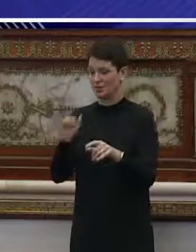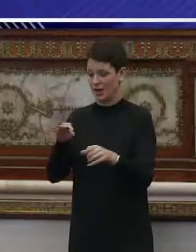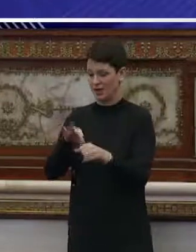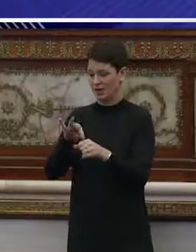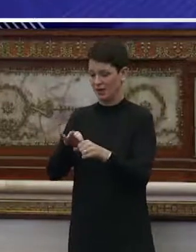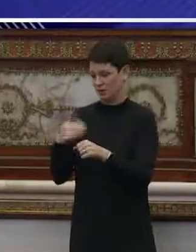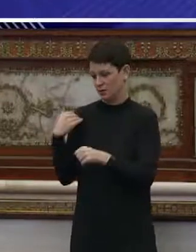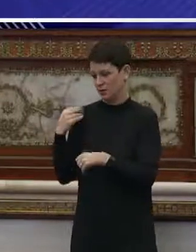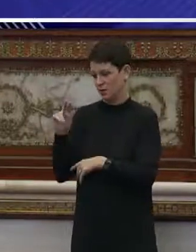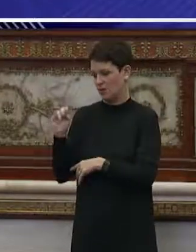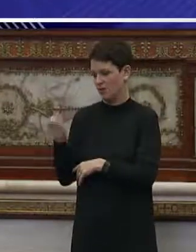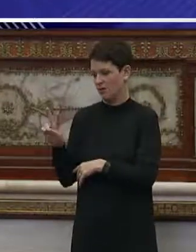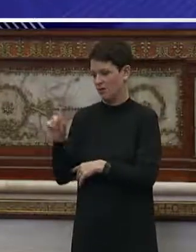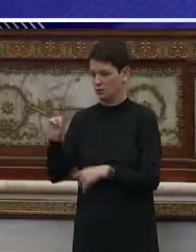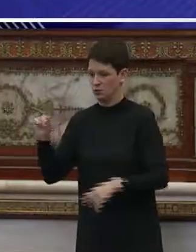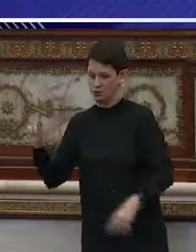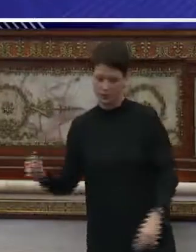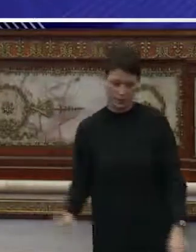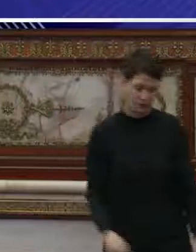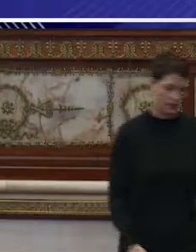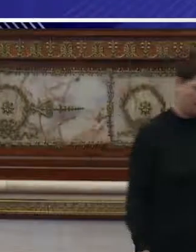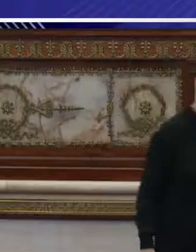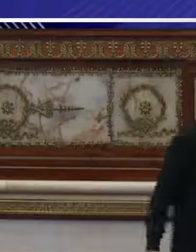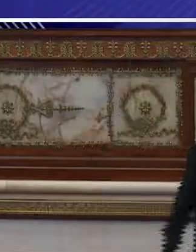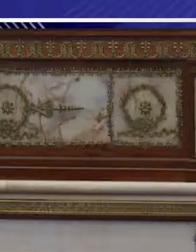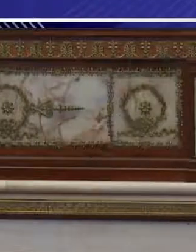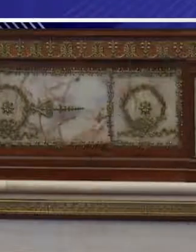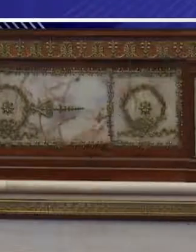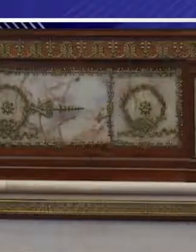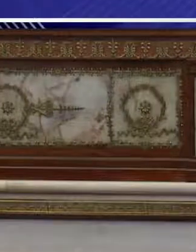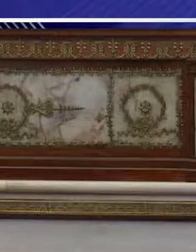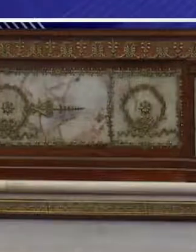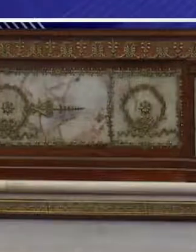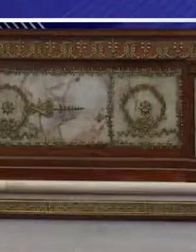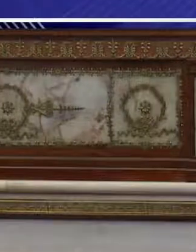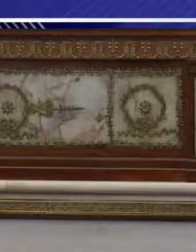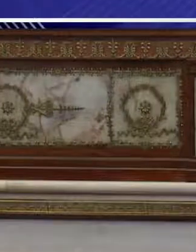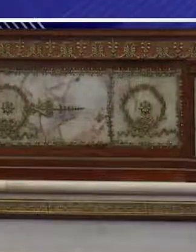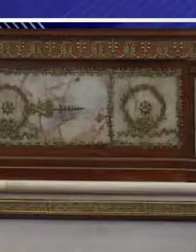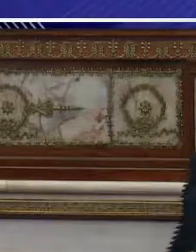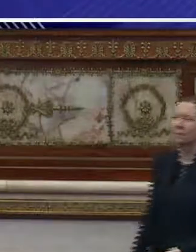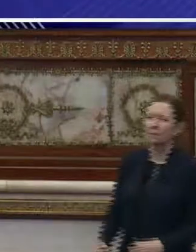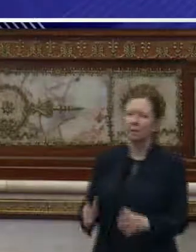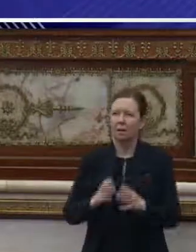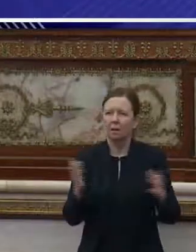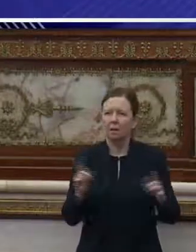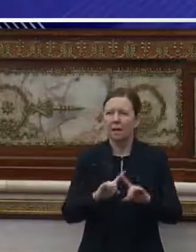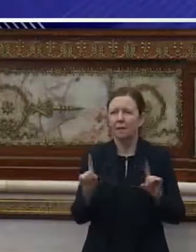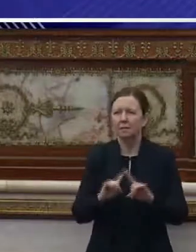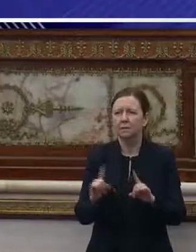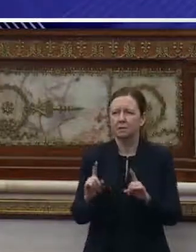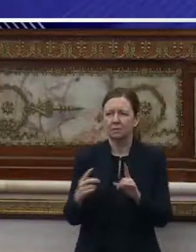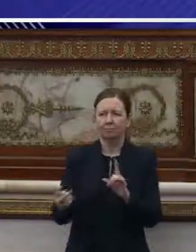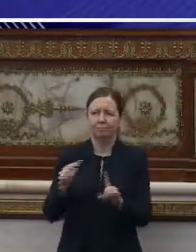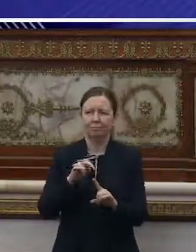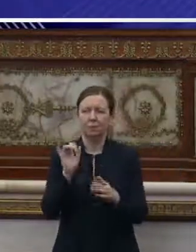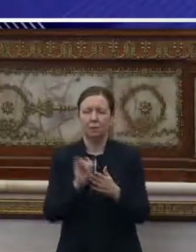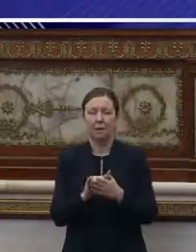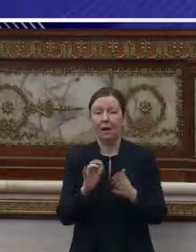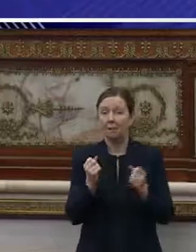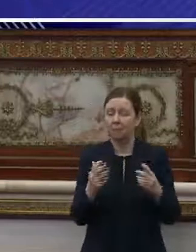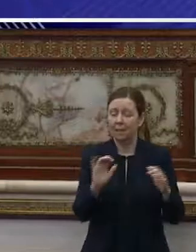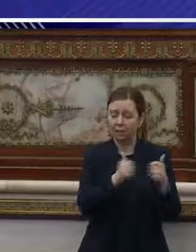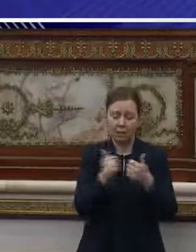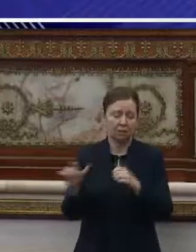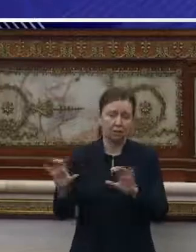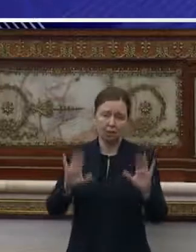election in 2020. A lot of different aspects to that election and a lot of challenges, and she did a